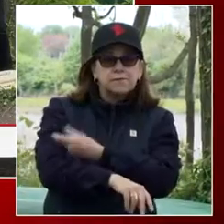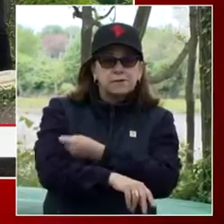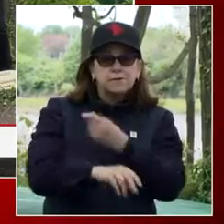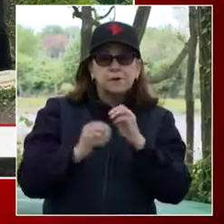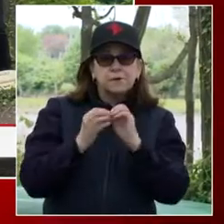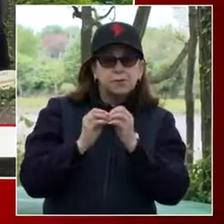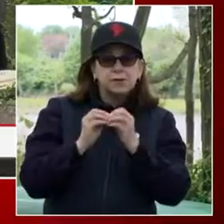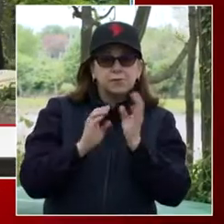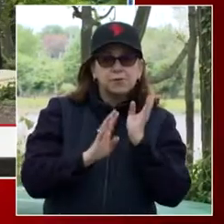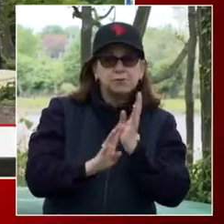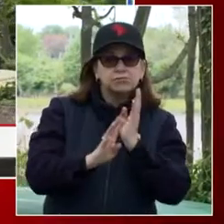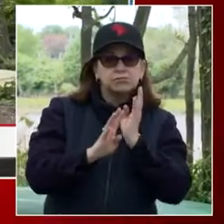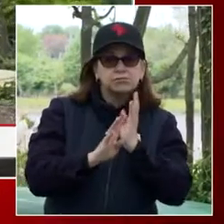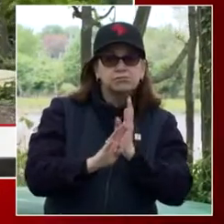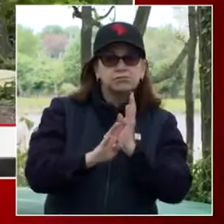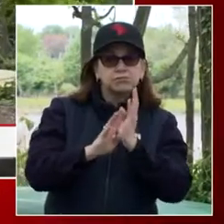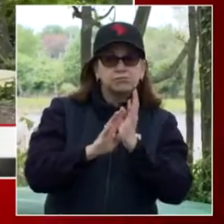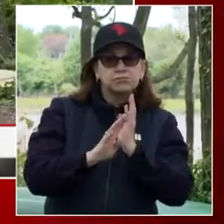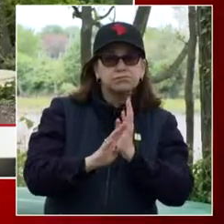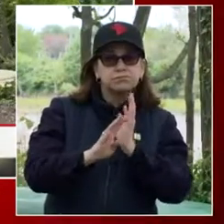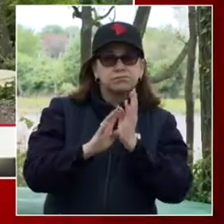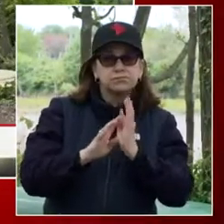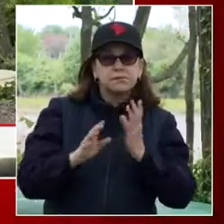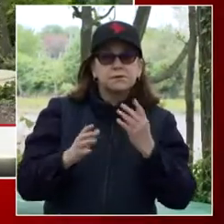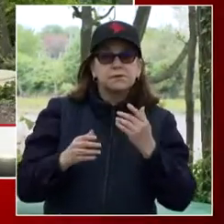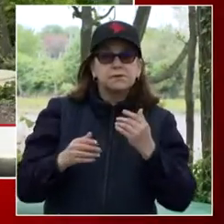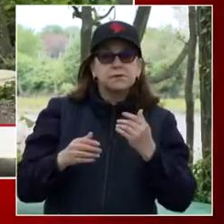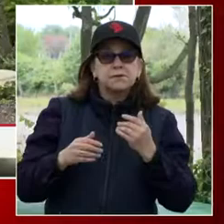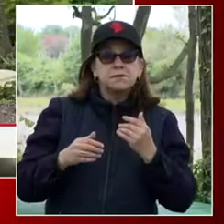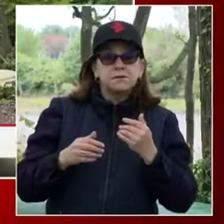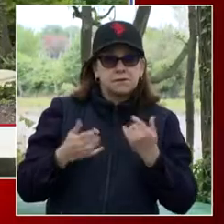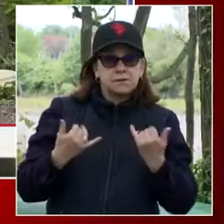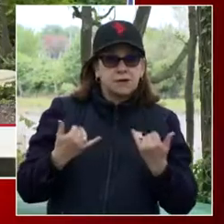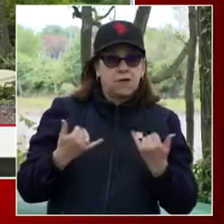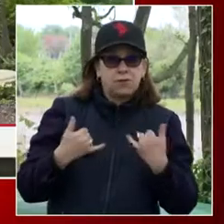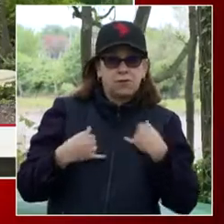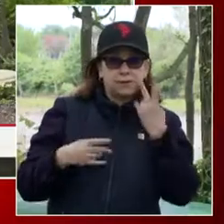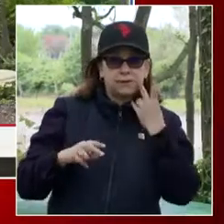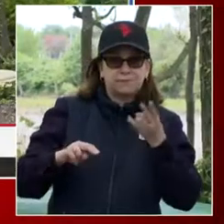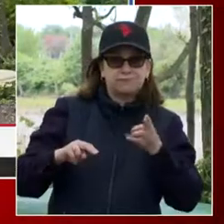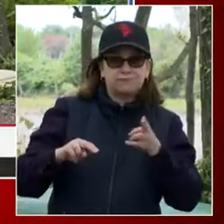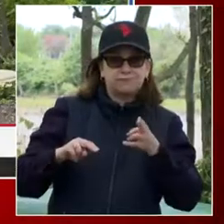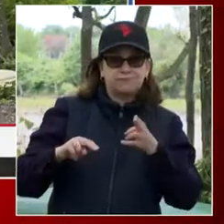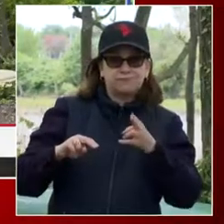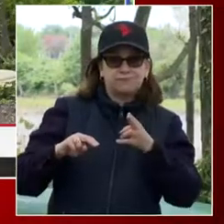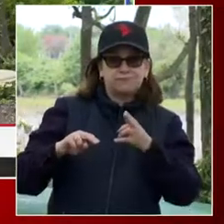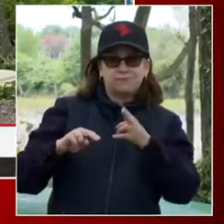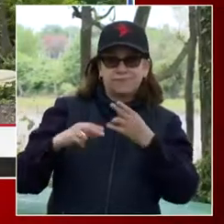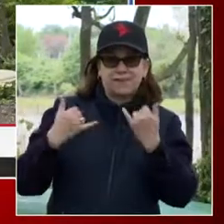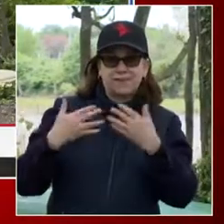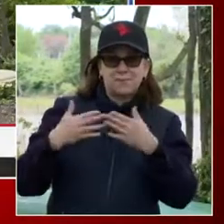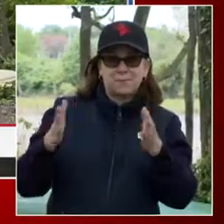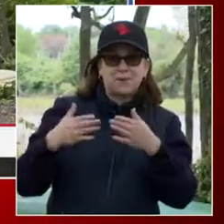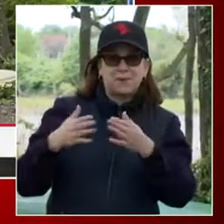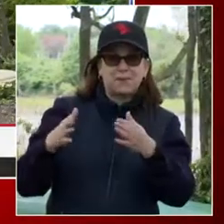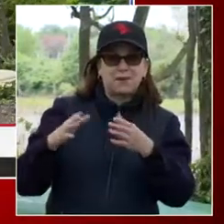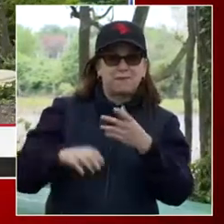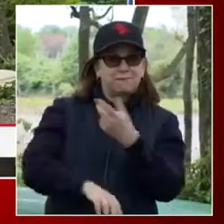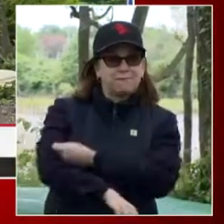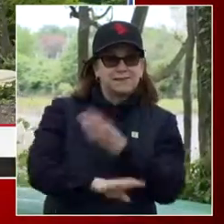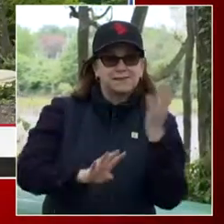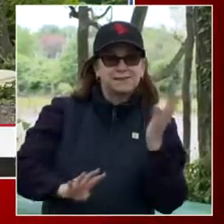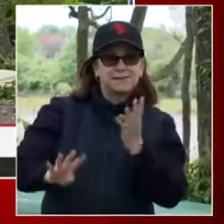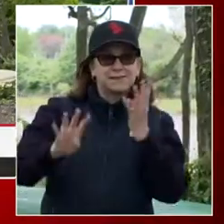loosening restrictions on May 1st. Everything that I see now is going to allow us to do that. So we will